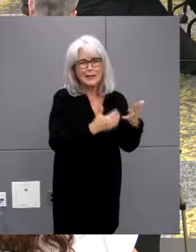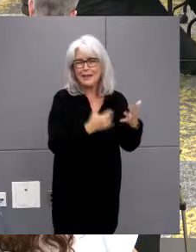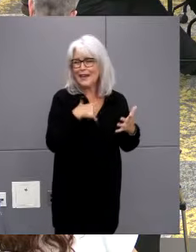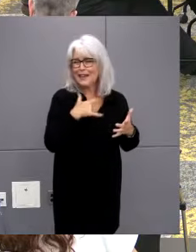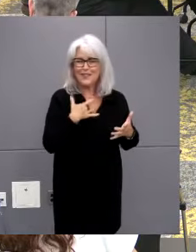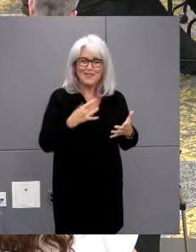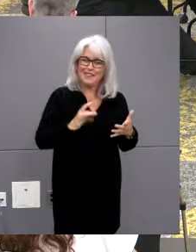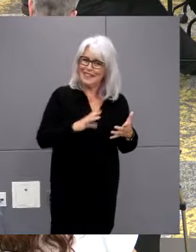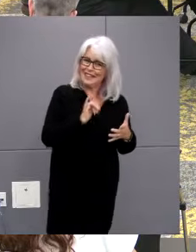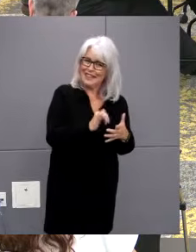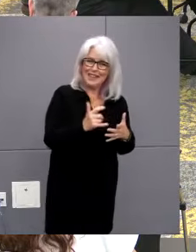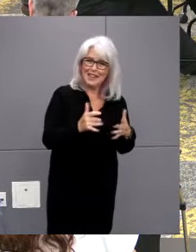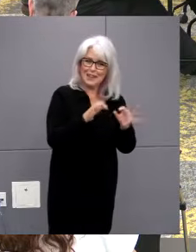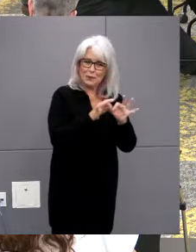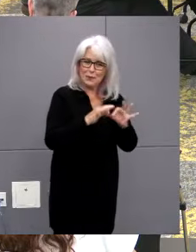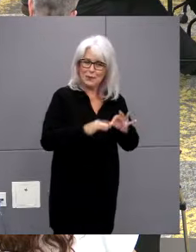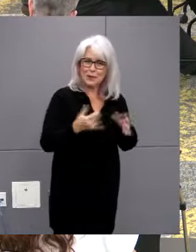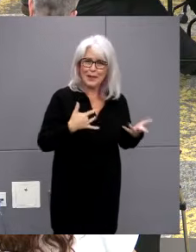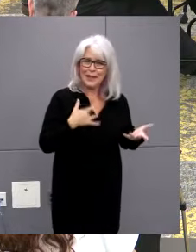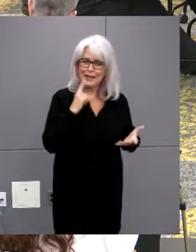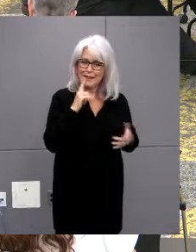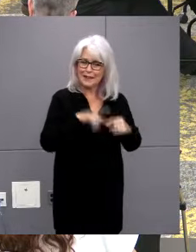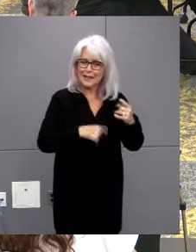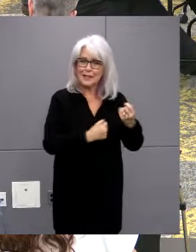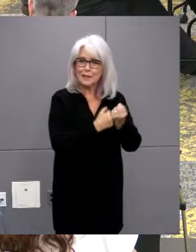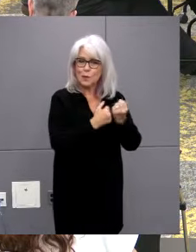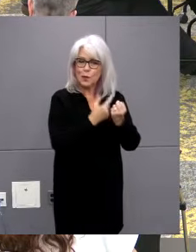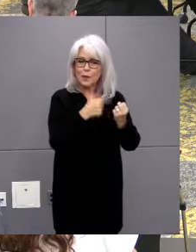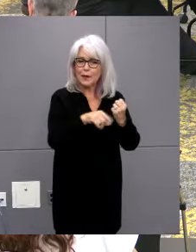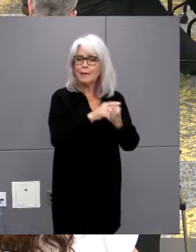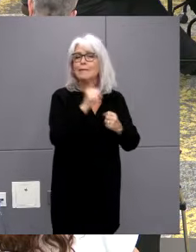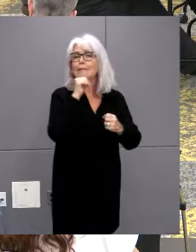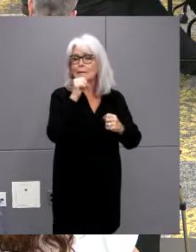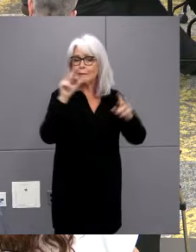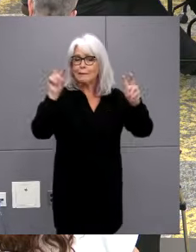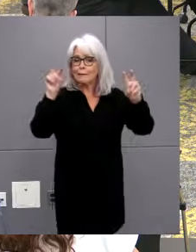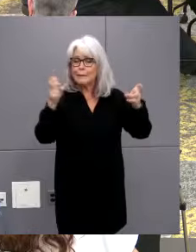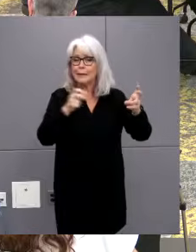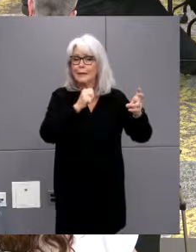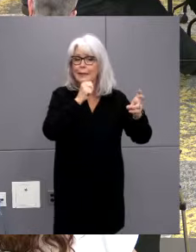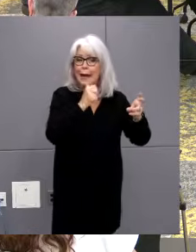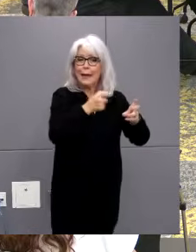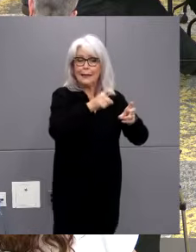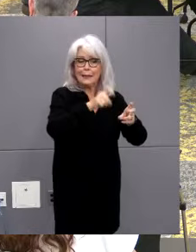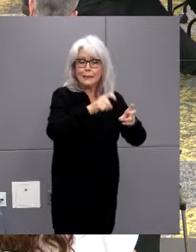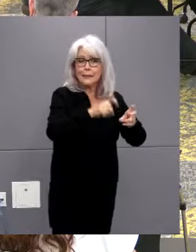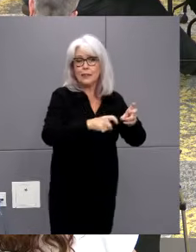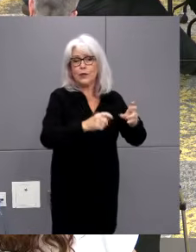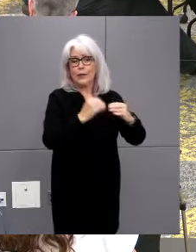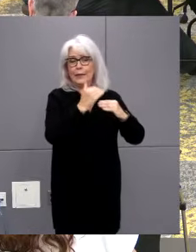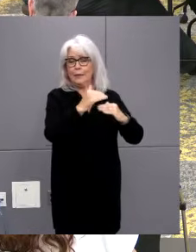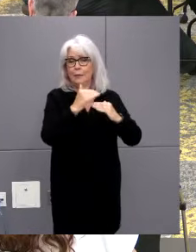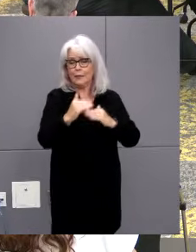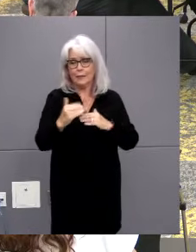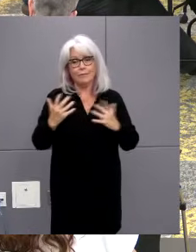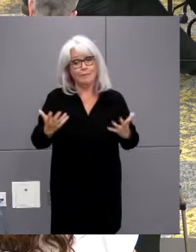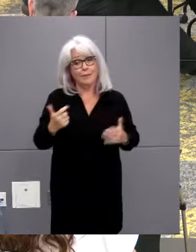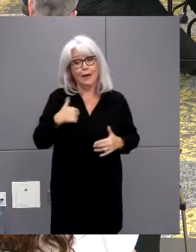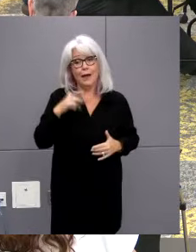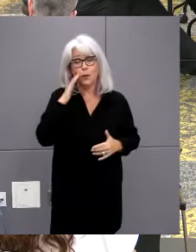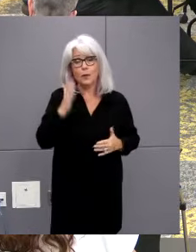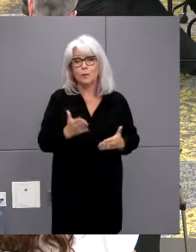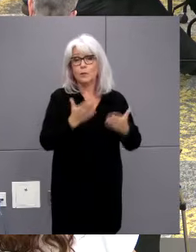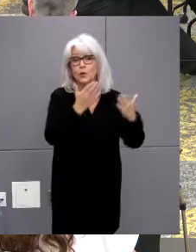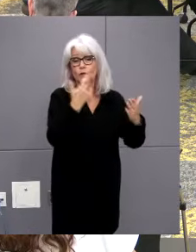I can't support it with, but are not necessarily limited to there. So I would move that